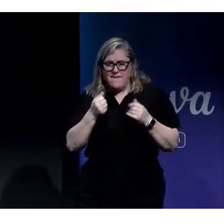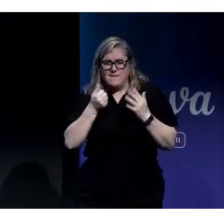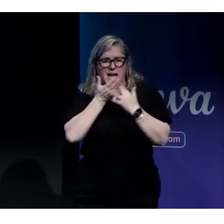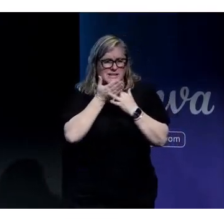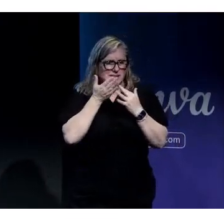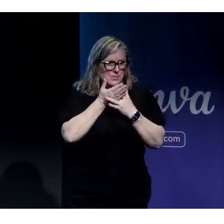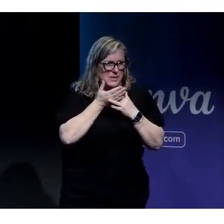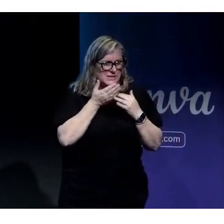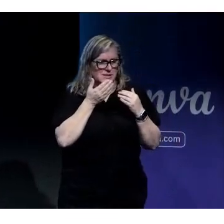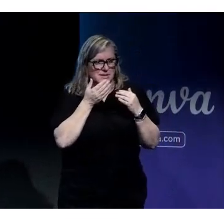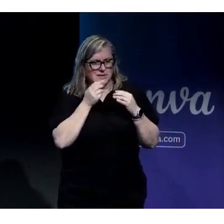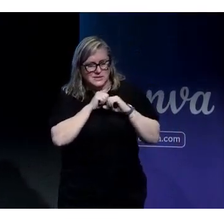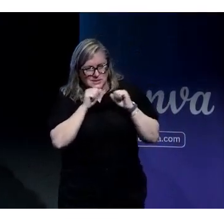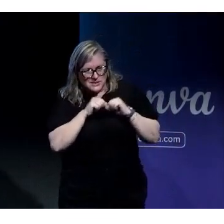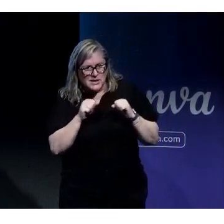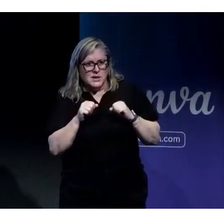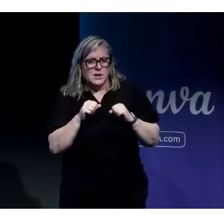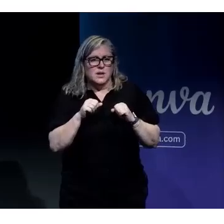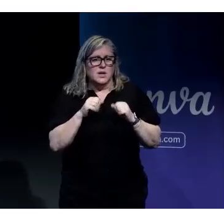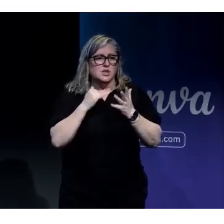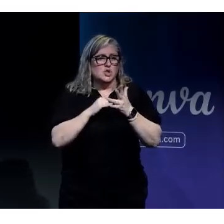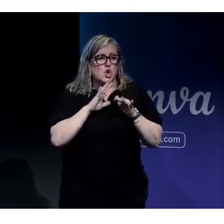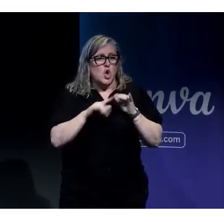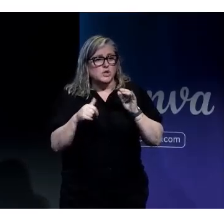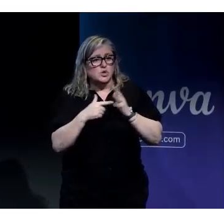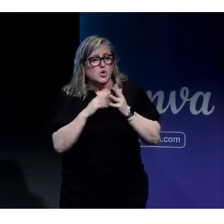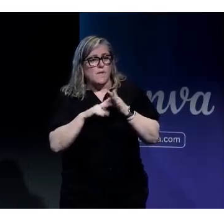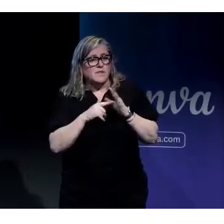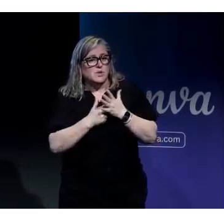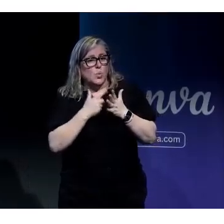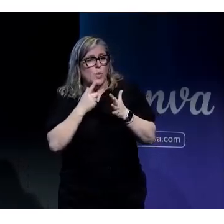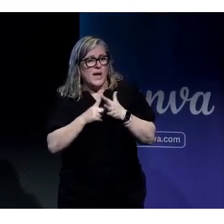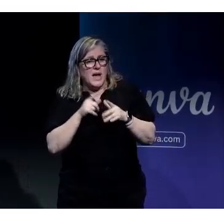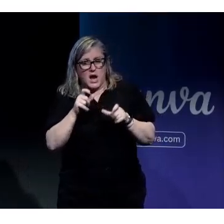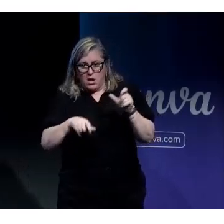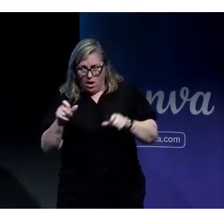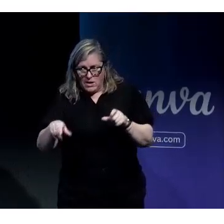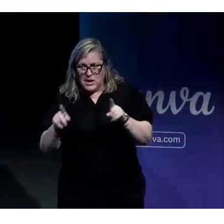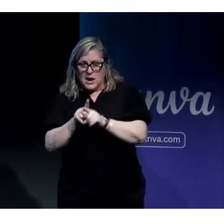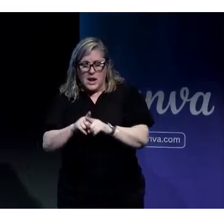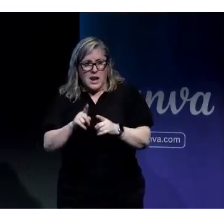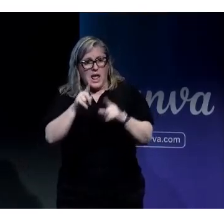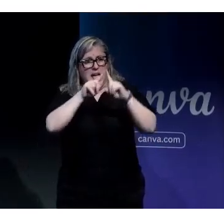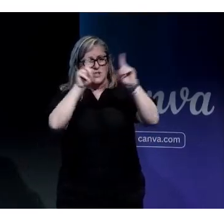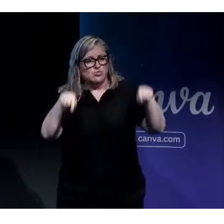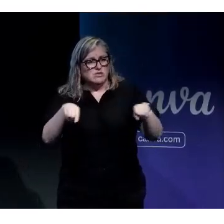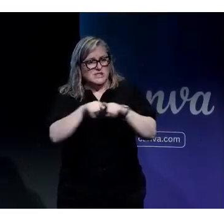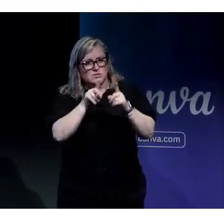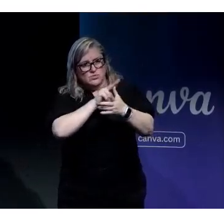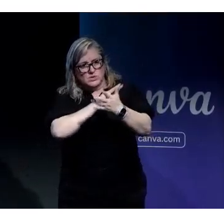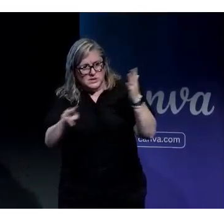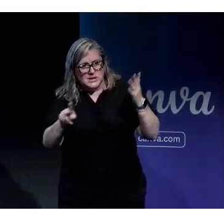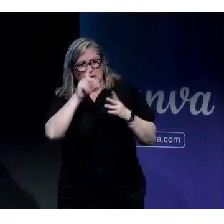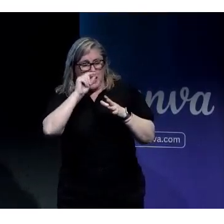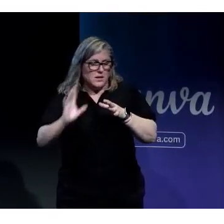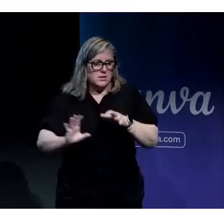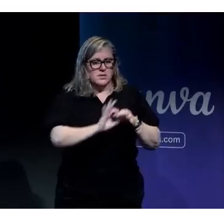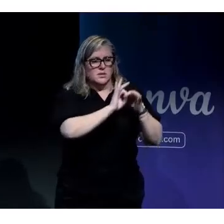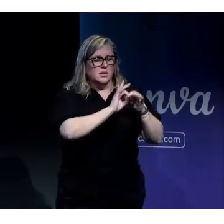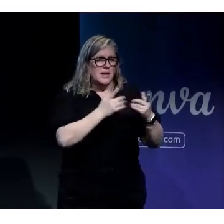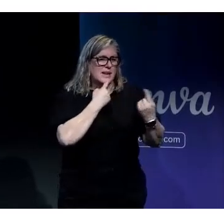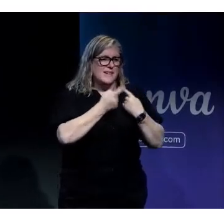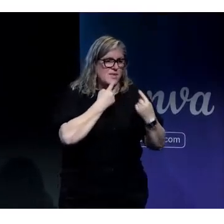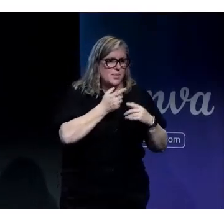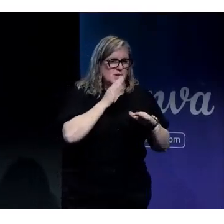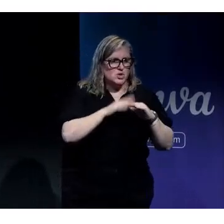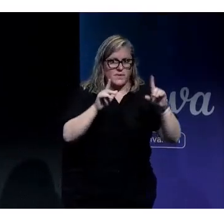which people building software clients, like screen readers, can use to hook into and get information about user interfaces.